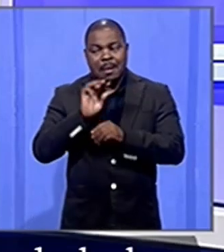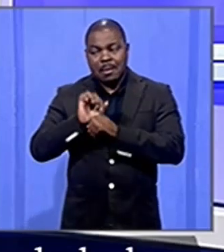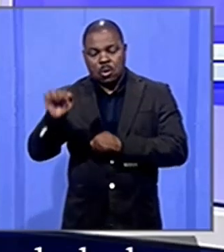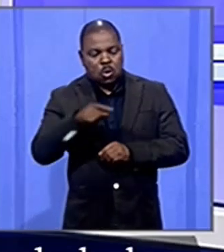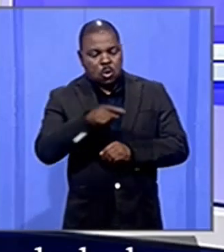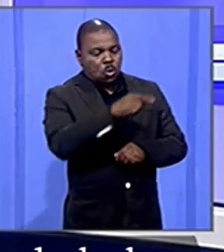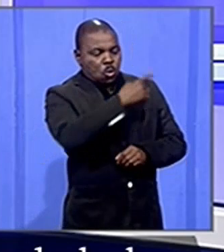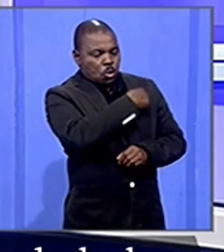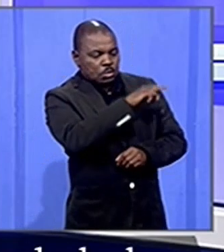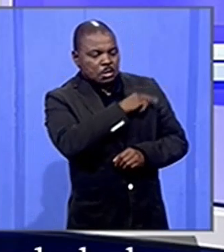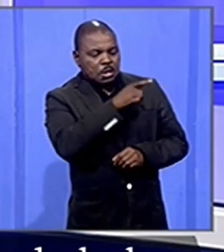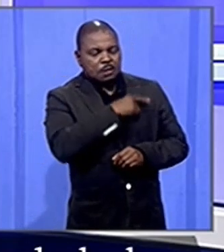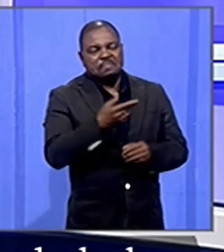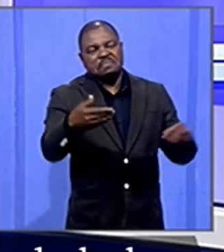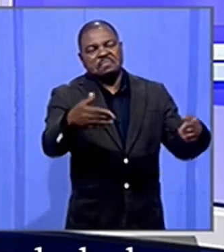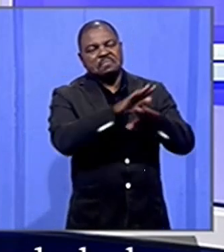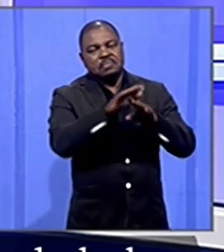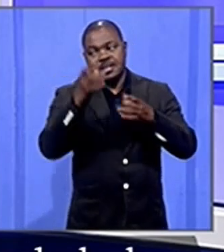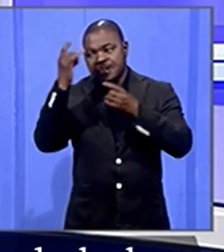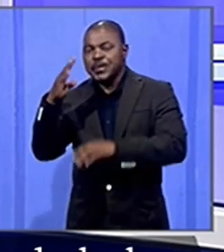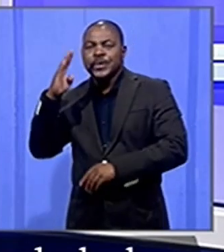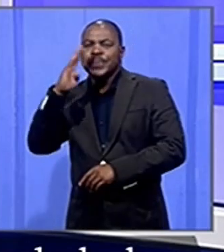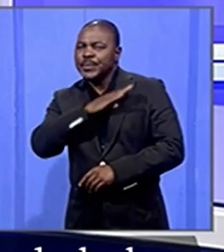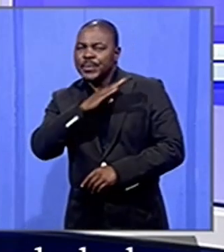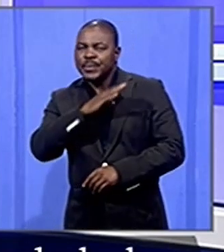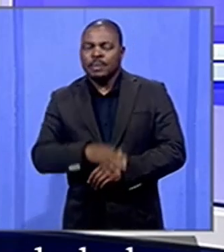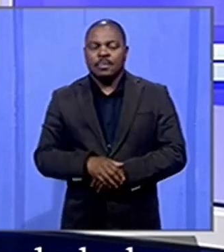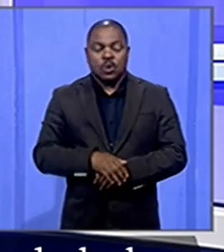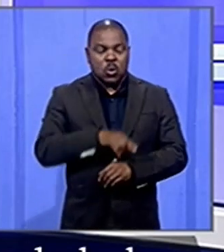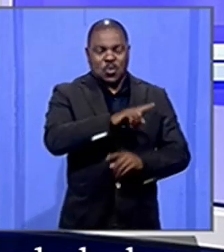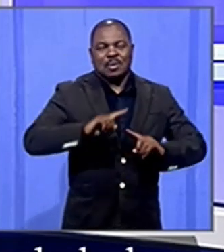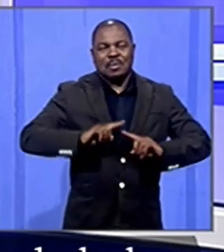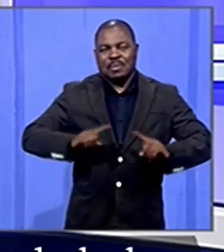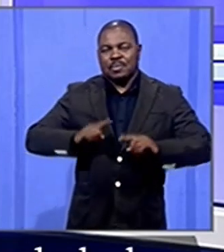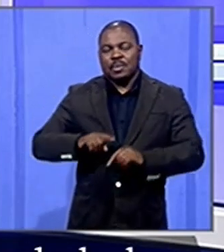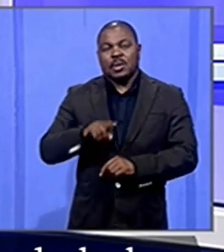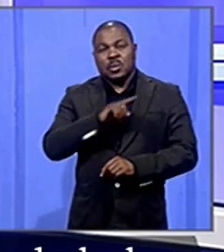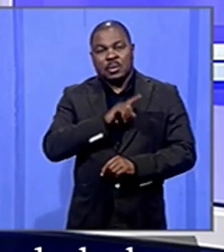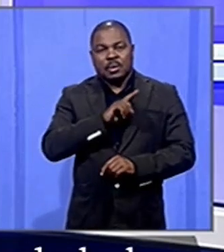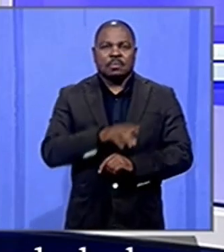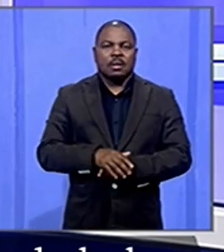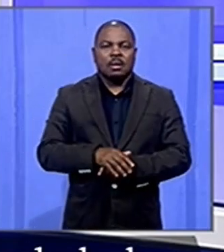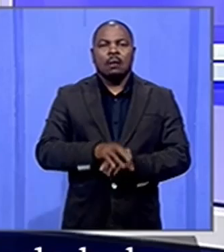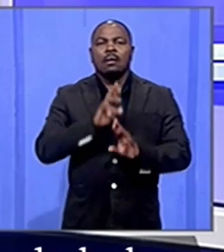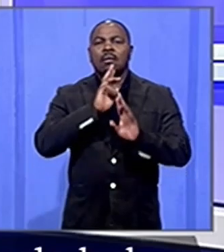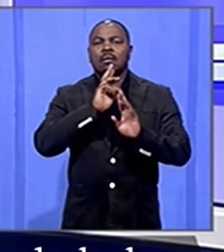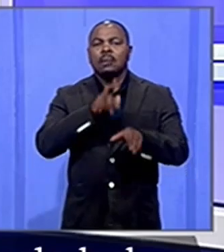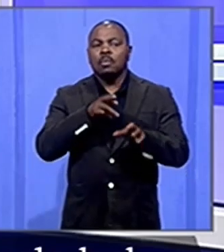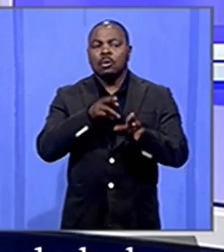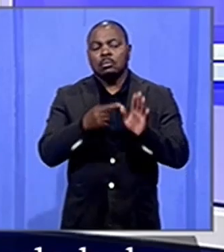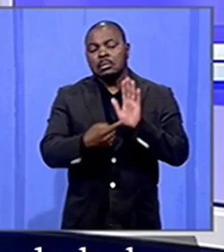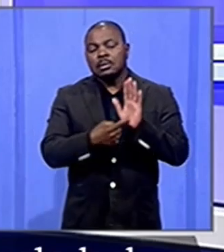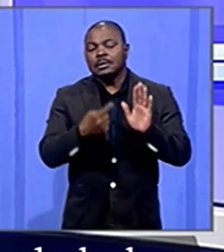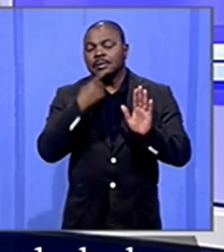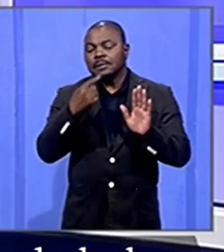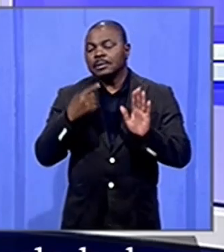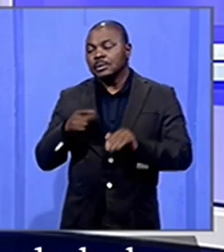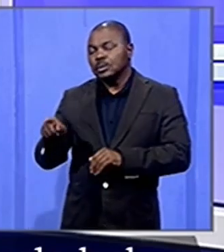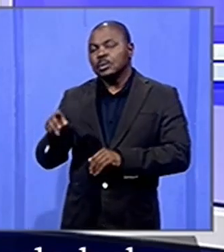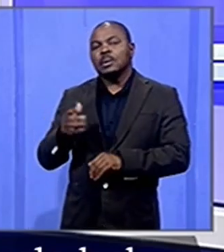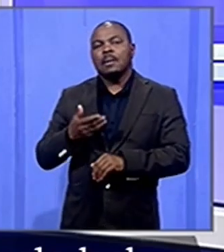tsebego ba gabo ntle le go ba tsebiša. Se se latela go phatlalatšwa ga pego yeo go yona lapa la Mohuma